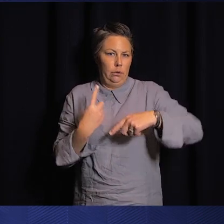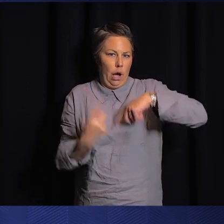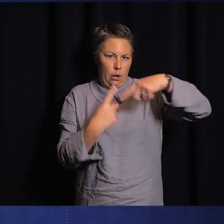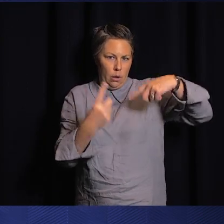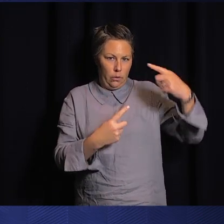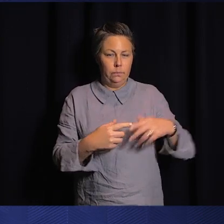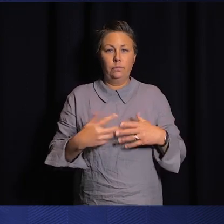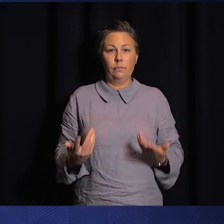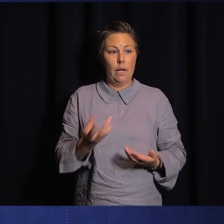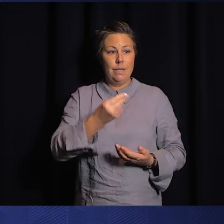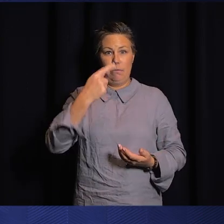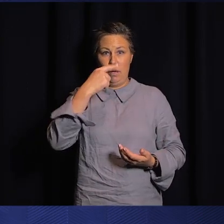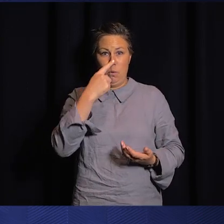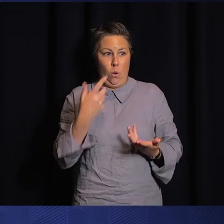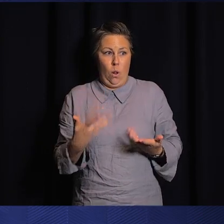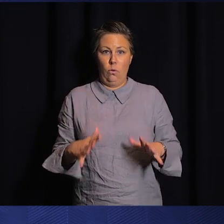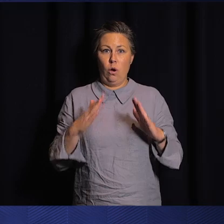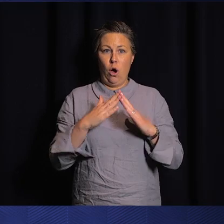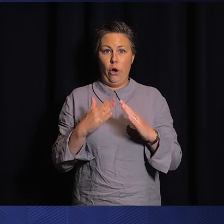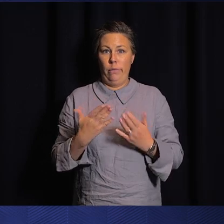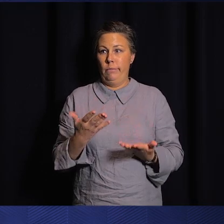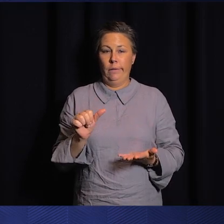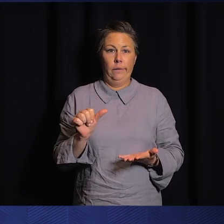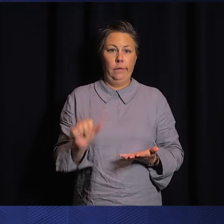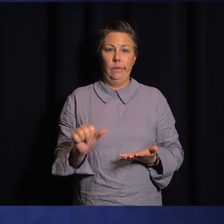people also even moved to